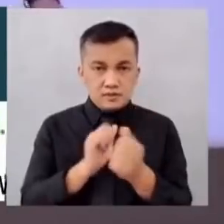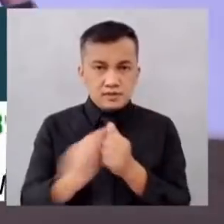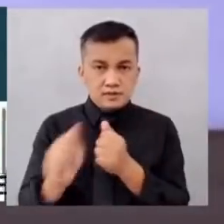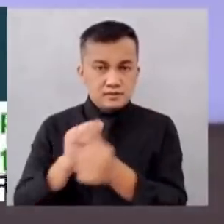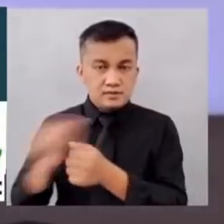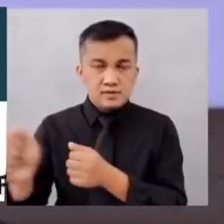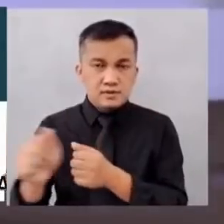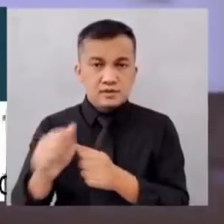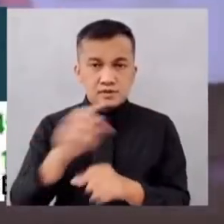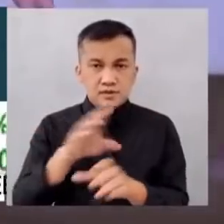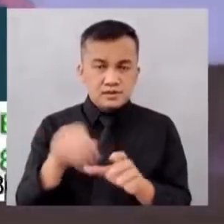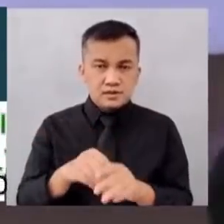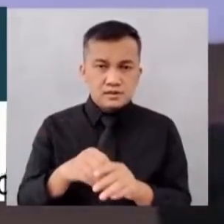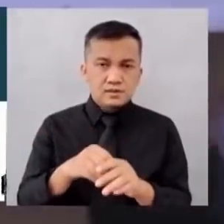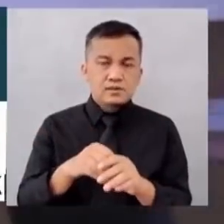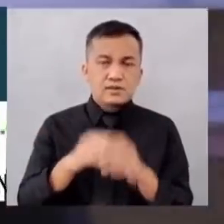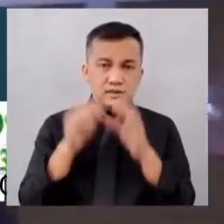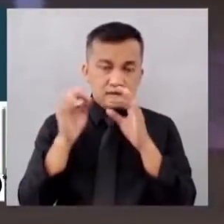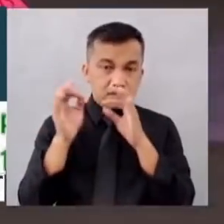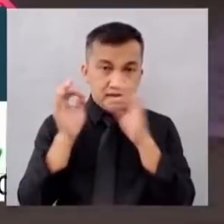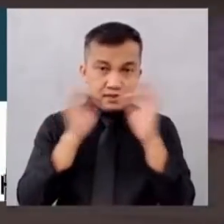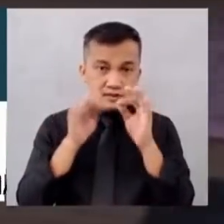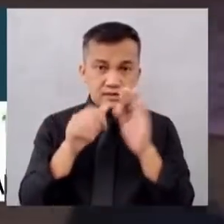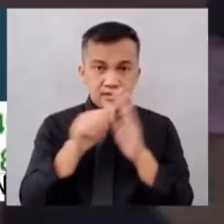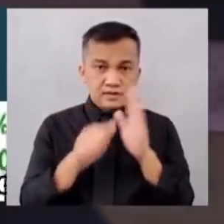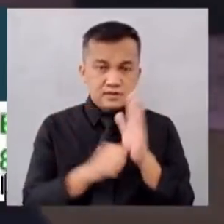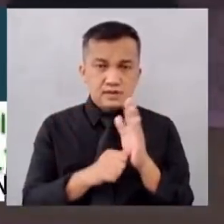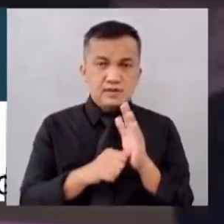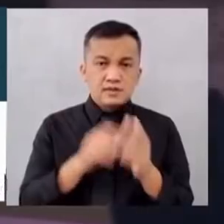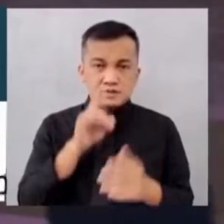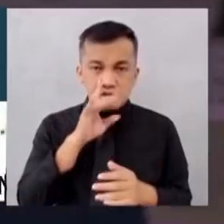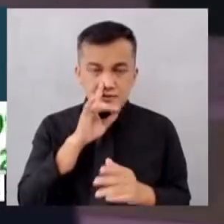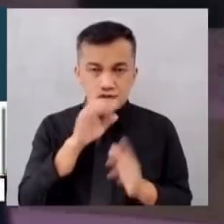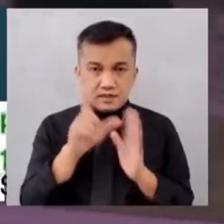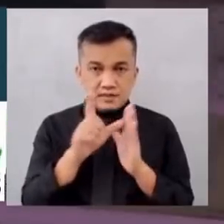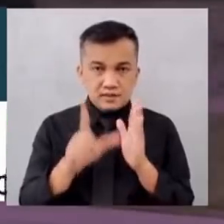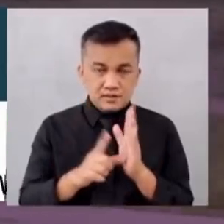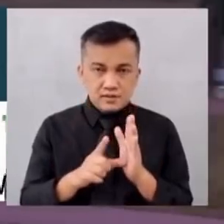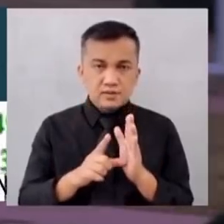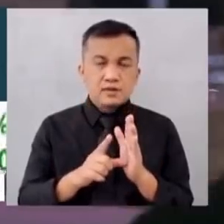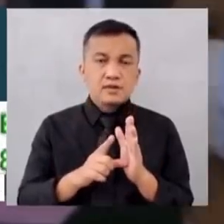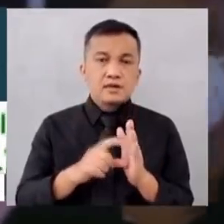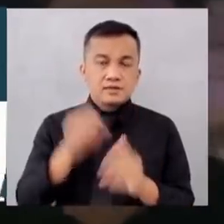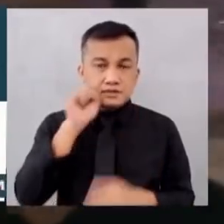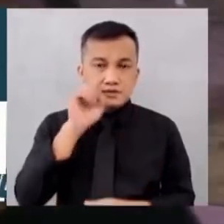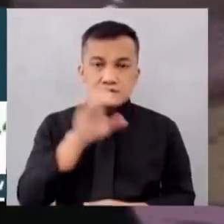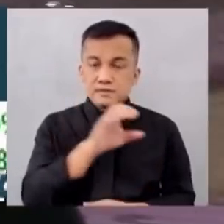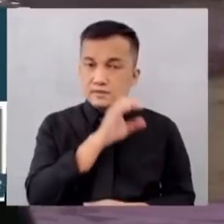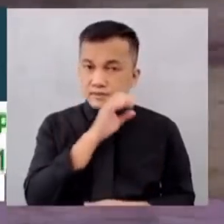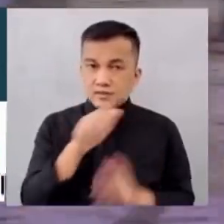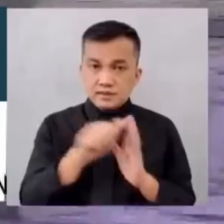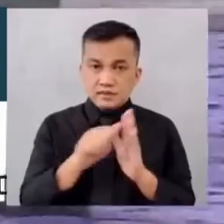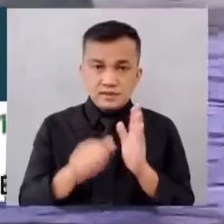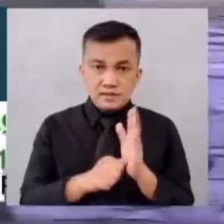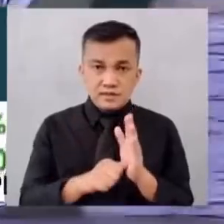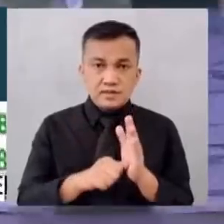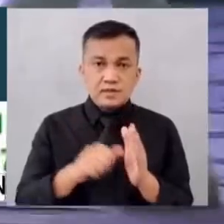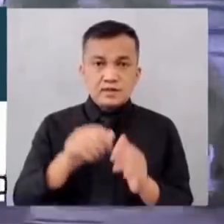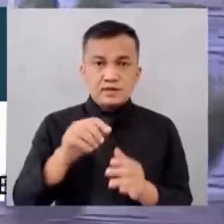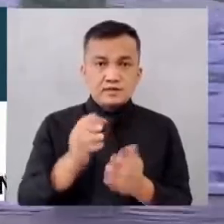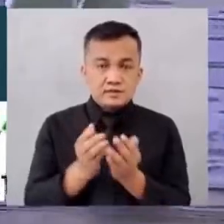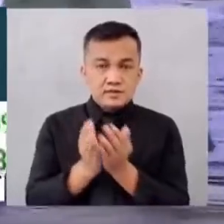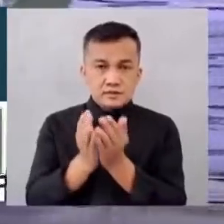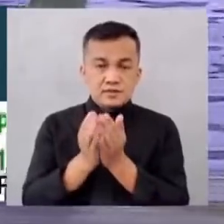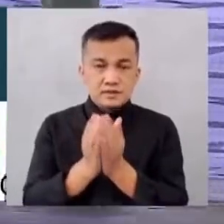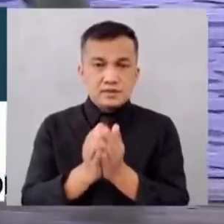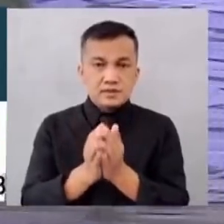Comprehensive Dangerous Drugs Act, the Kasambahay Law, the Expanded Senior Citizens Act, the Maritime Industry Act, the Train Law, and